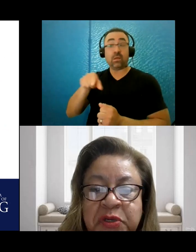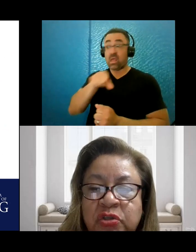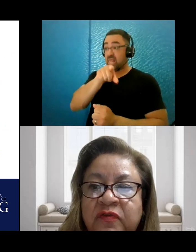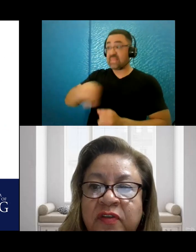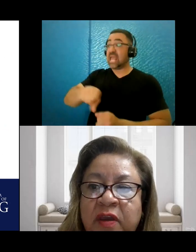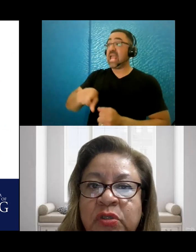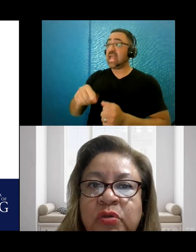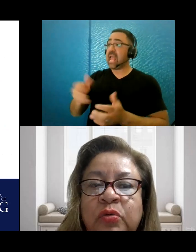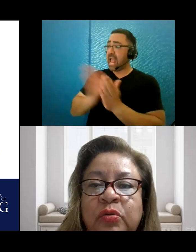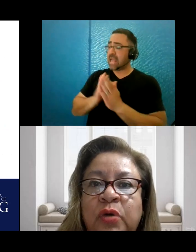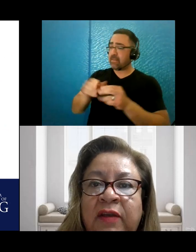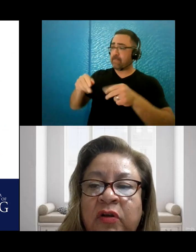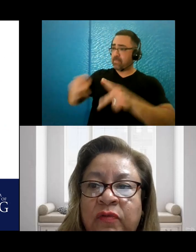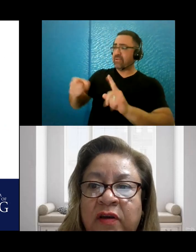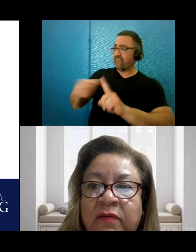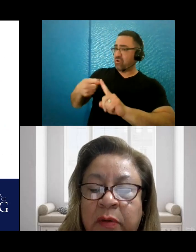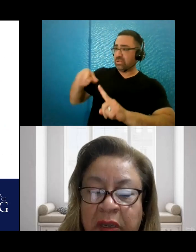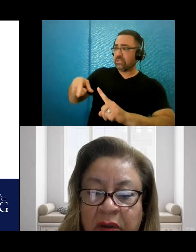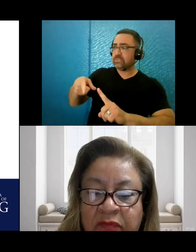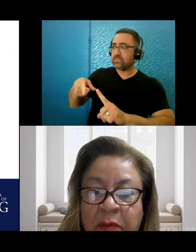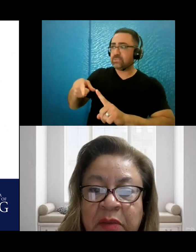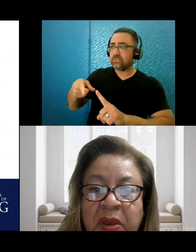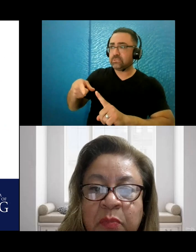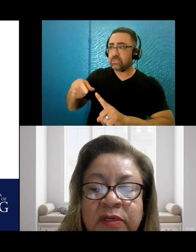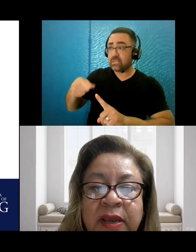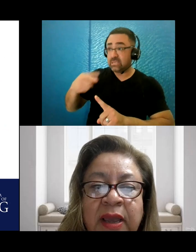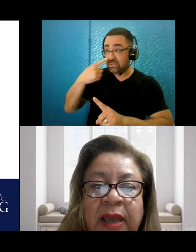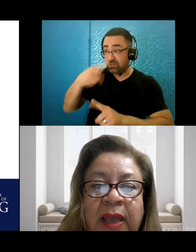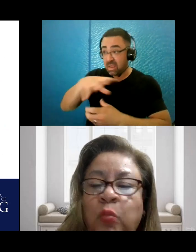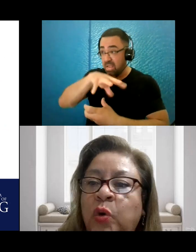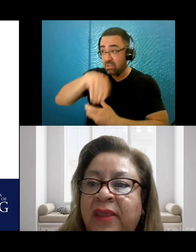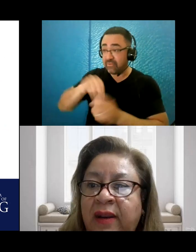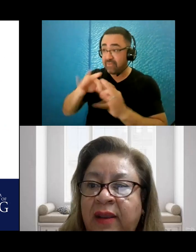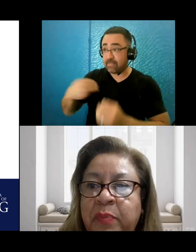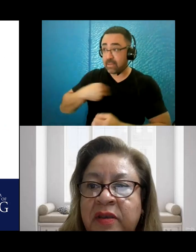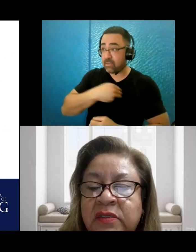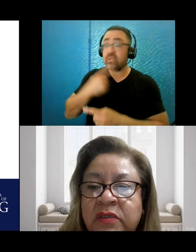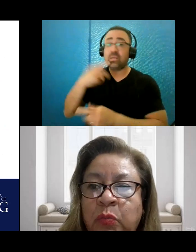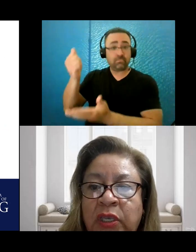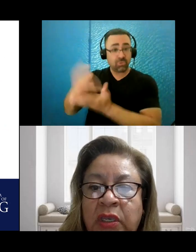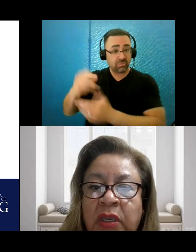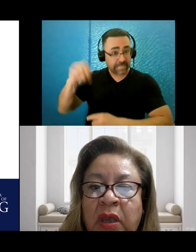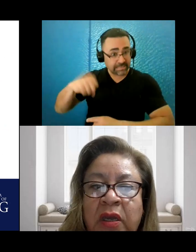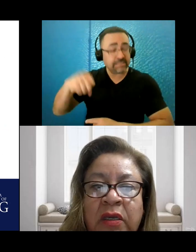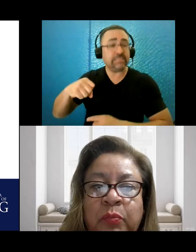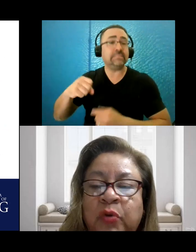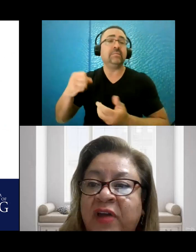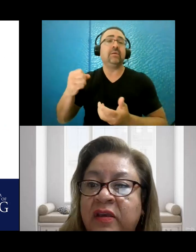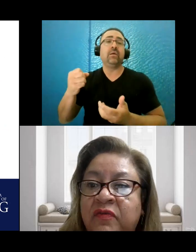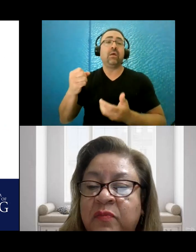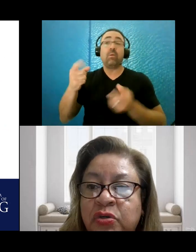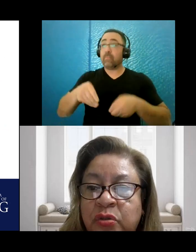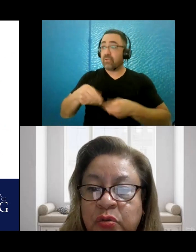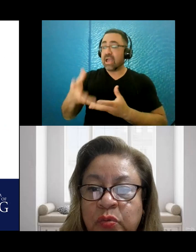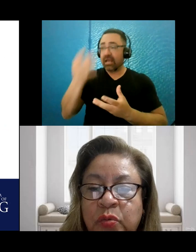we ask permission for them to include their family member. And when that happens, we provide